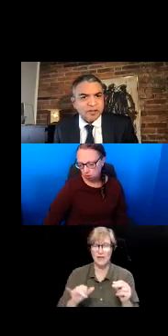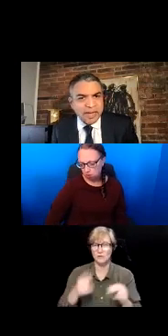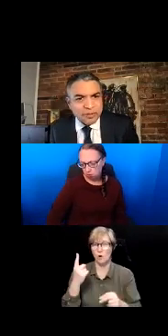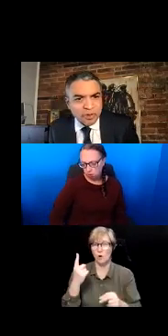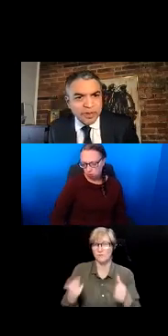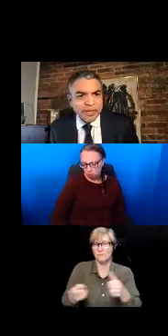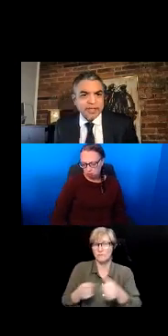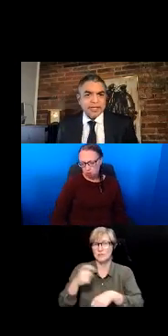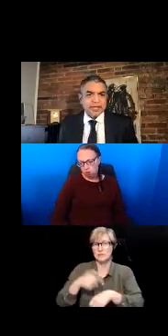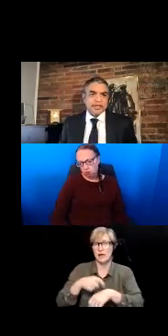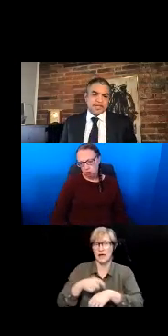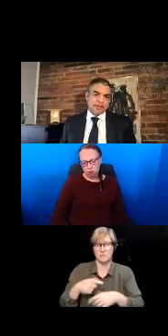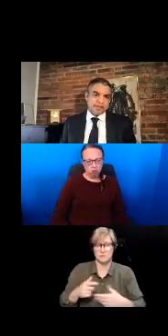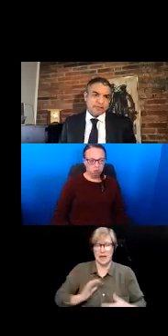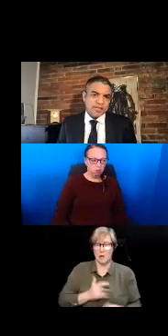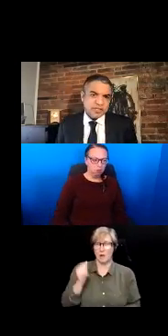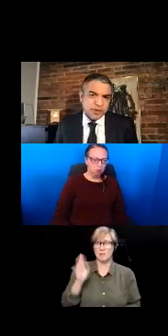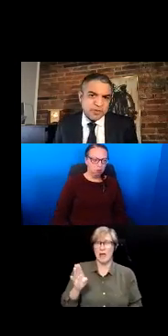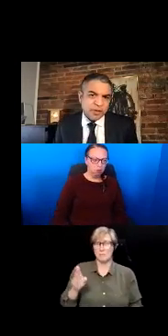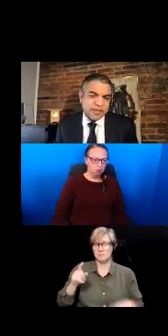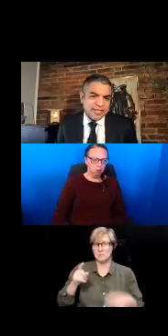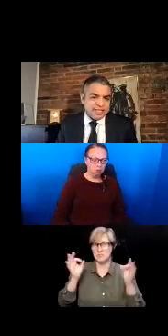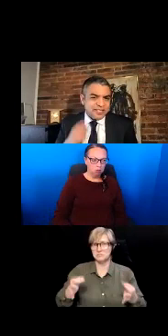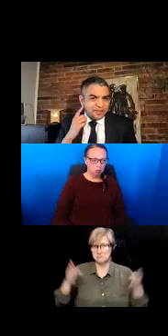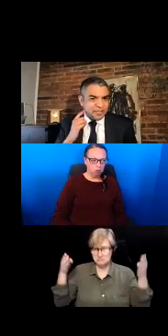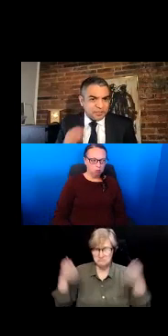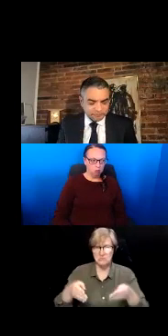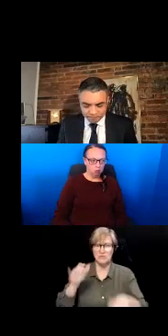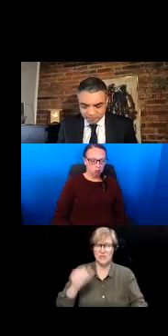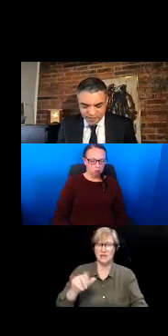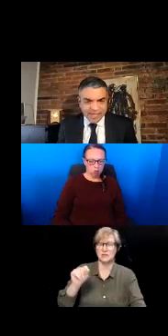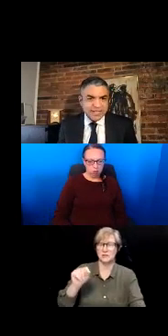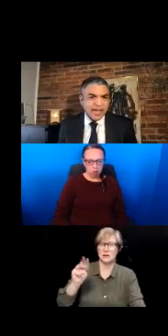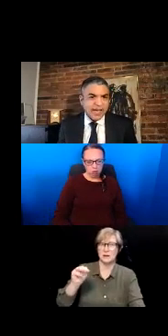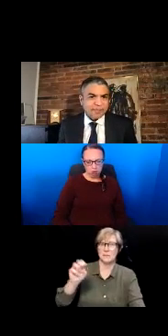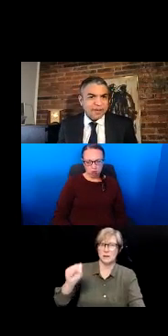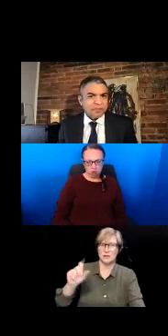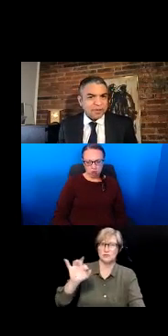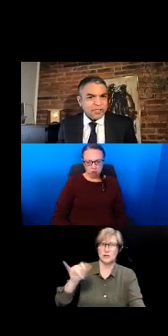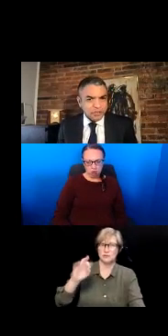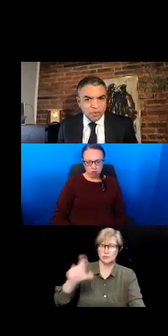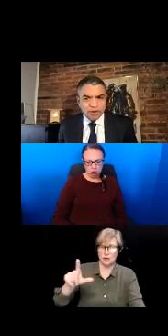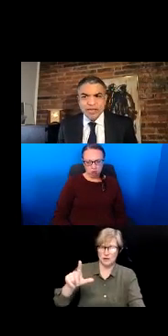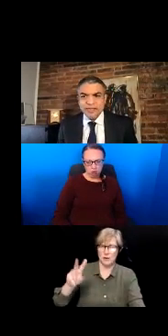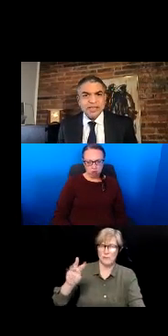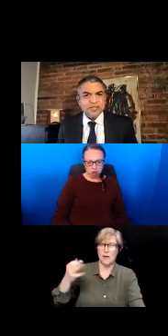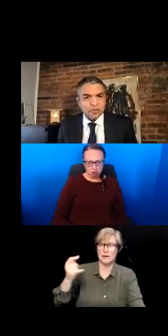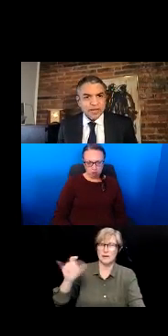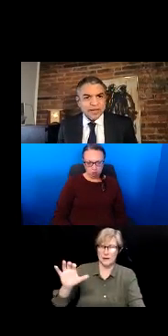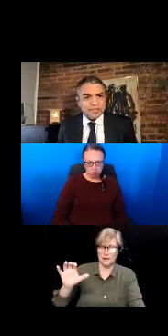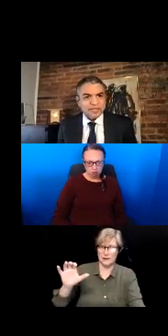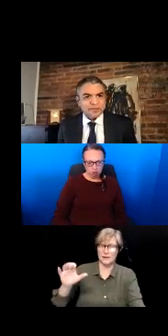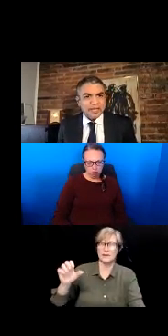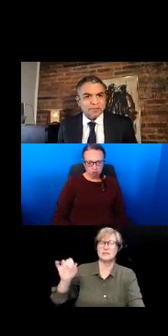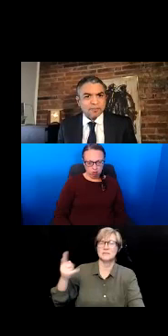our laboratory came in. So that's transcranial magnetic stimulation. And I'm pretty sure that I don't